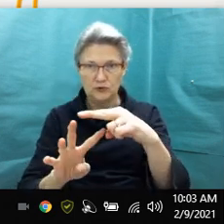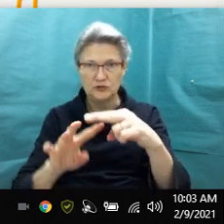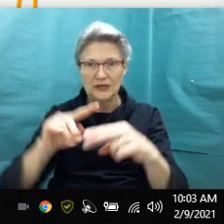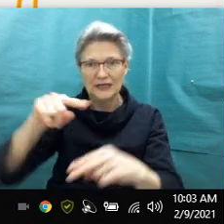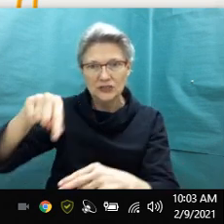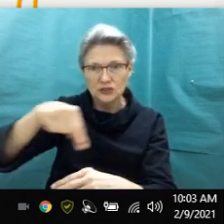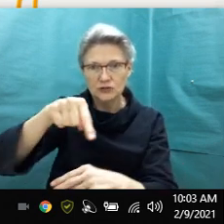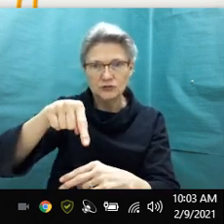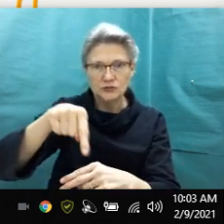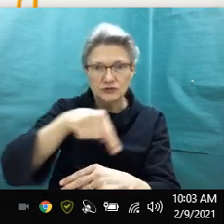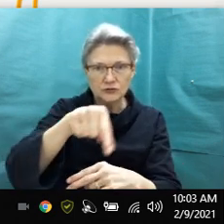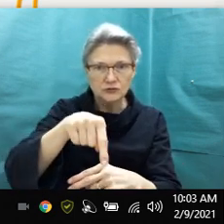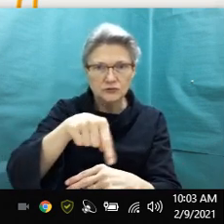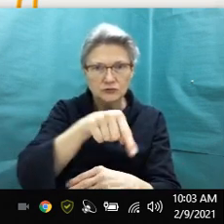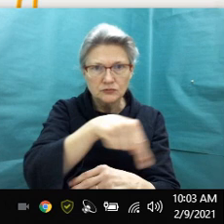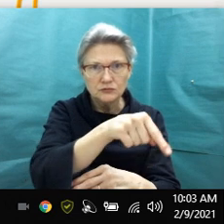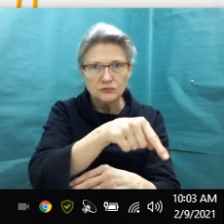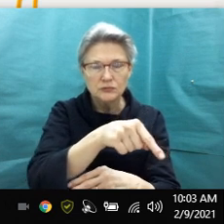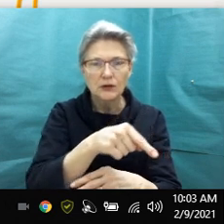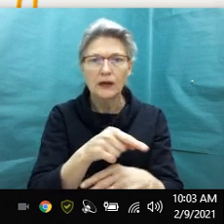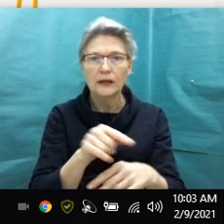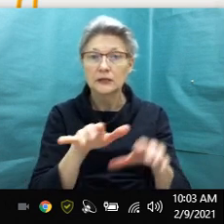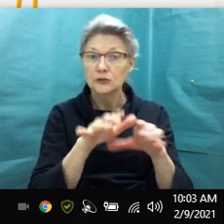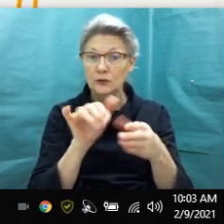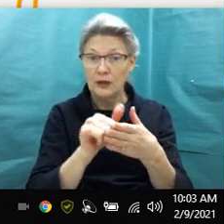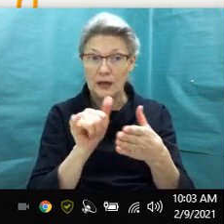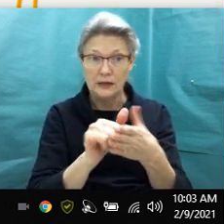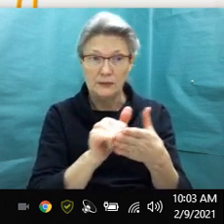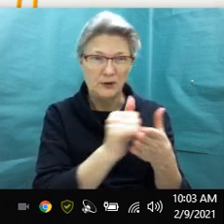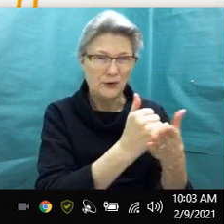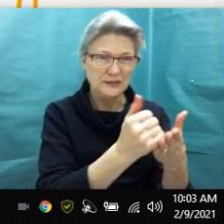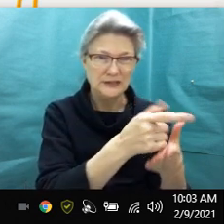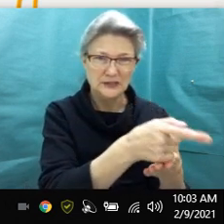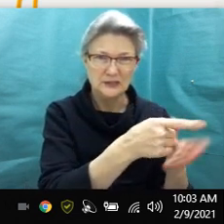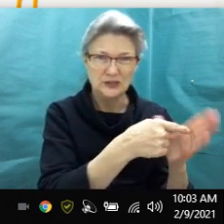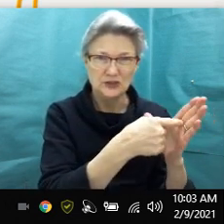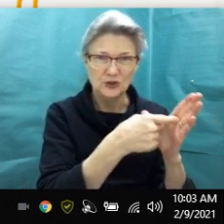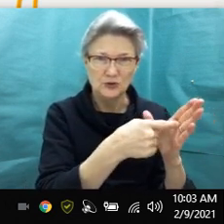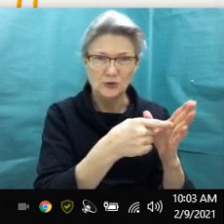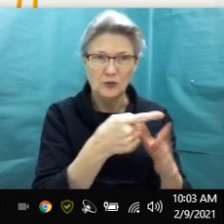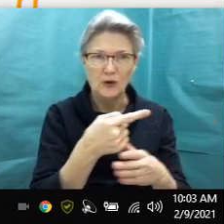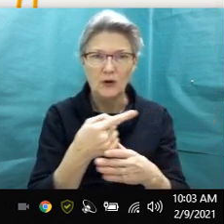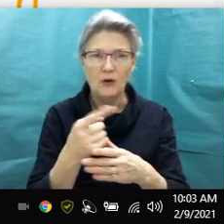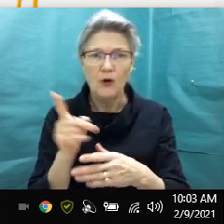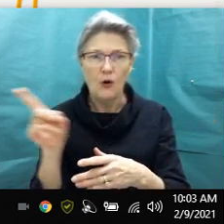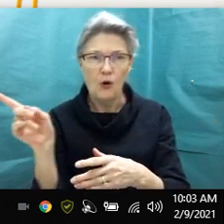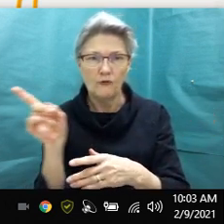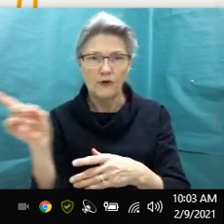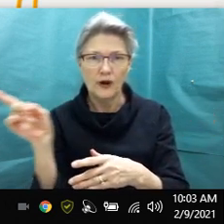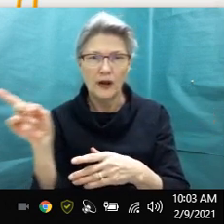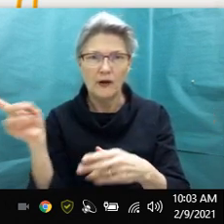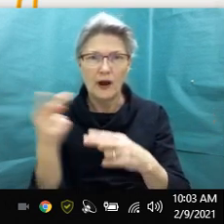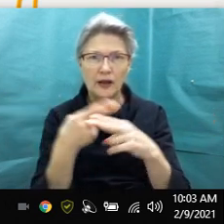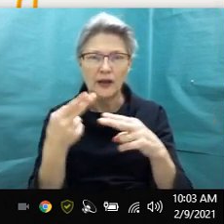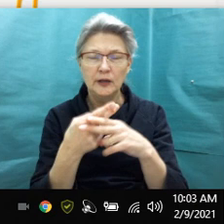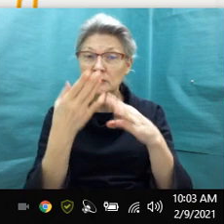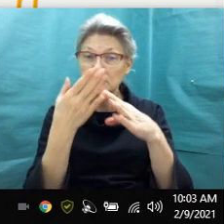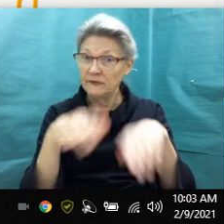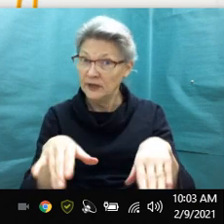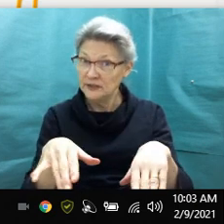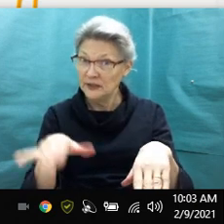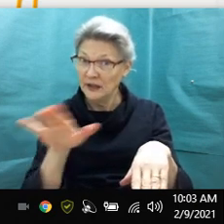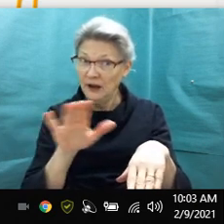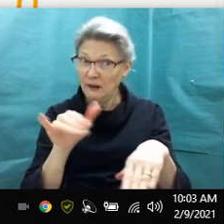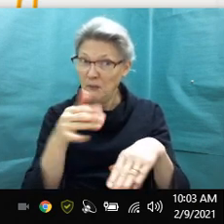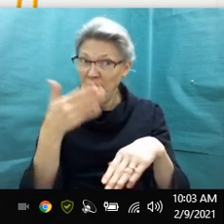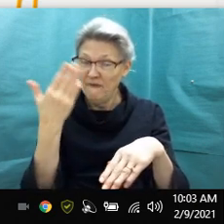could have done that is, I'm just going to erase this over here so we have some space. I could have used division just like we've been doing